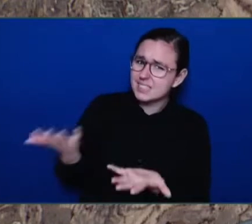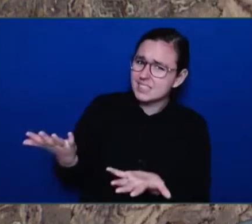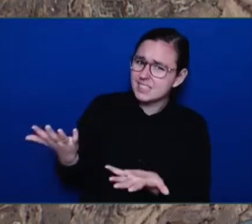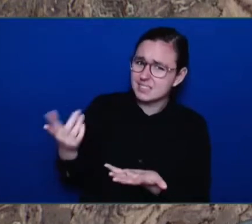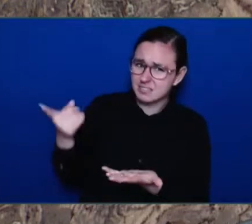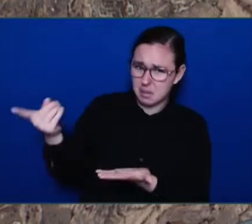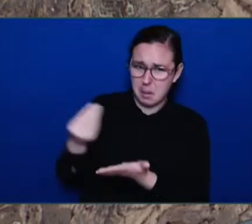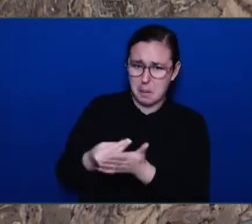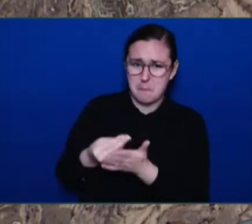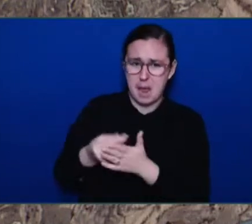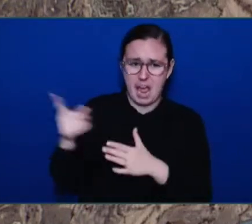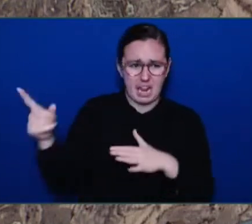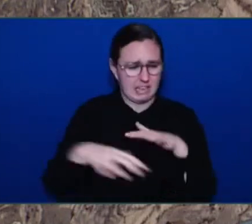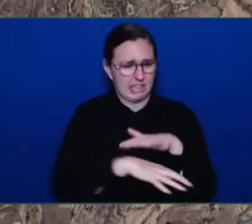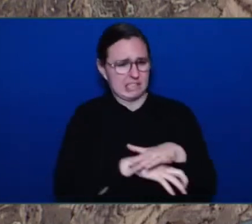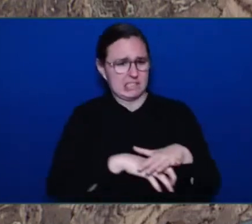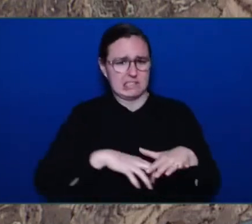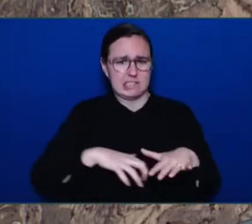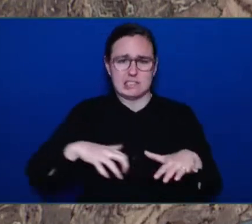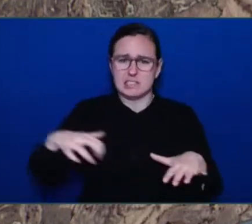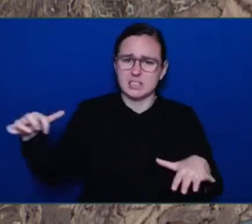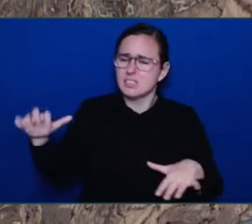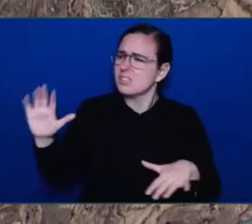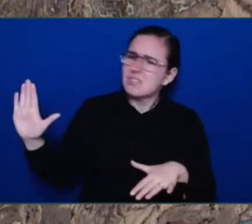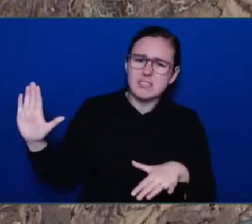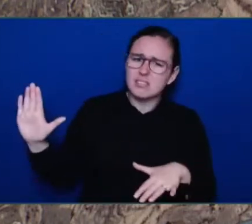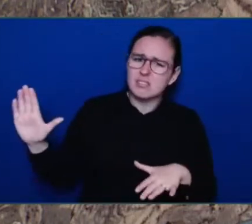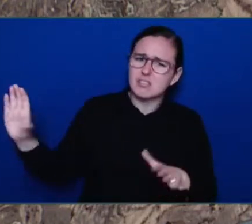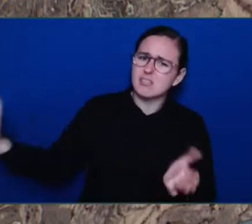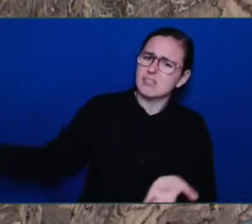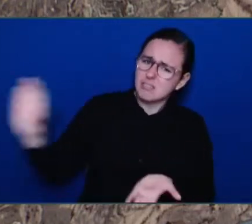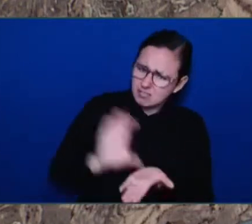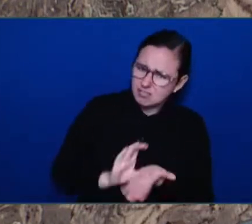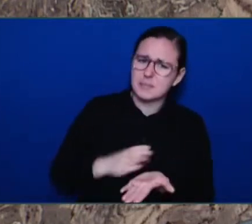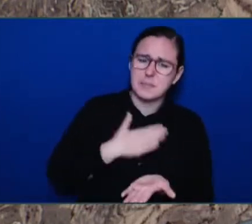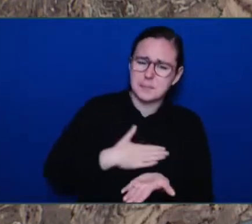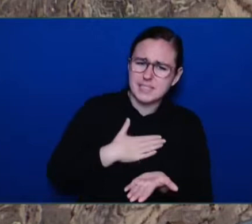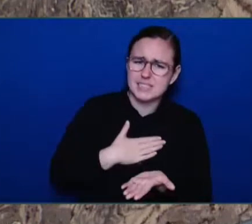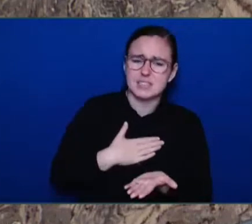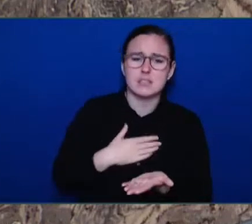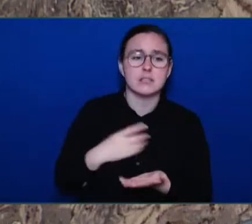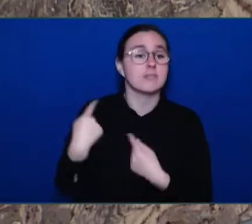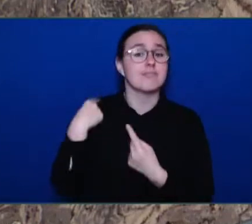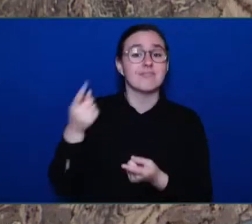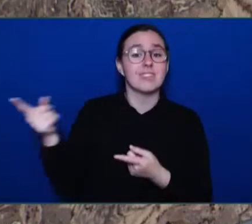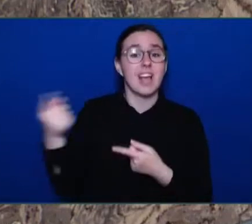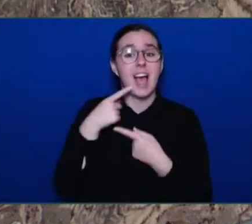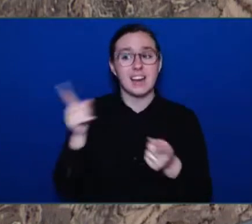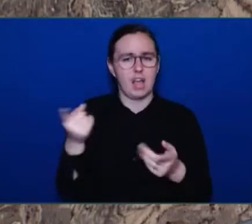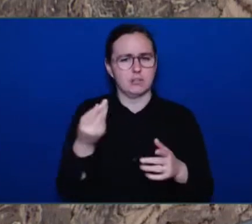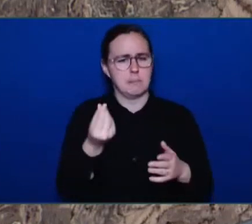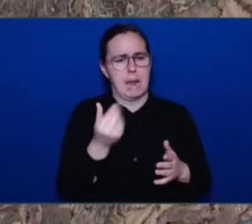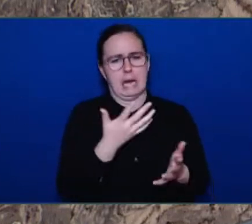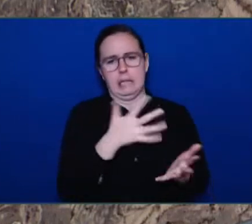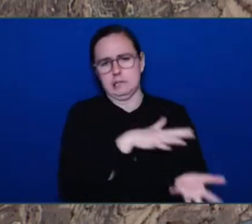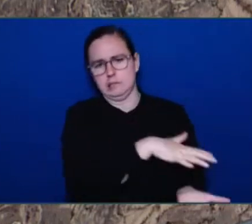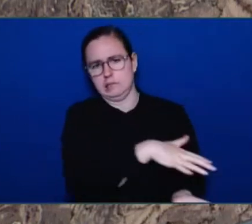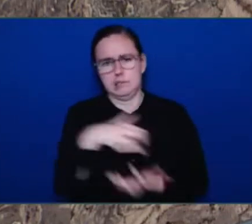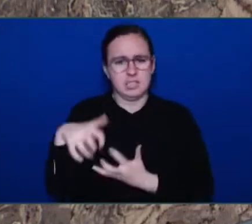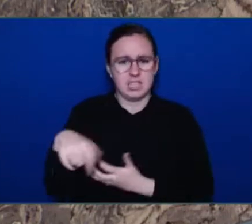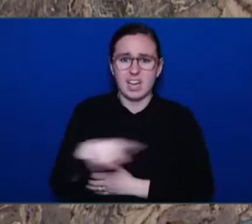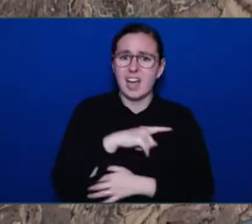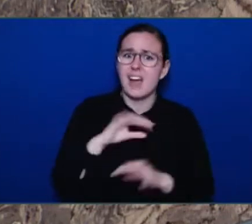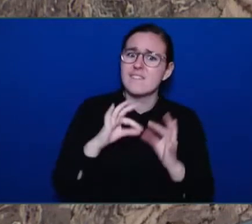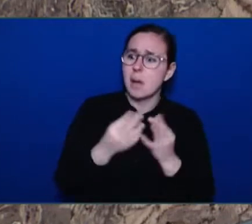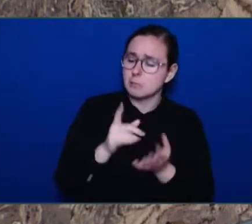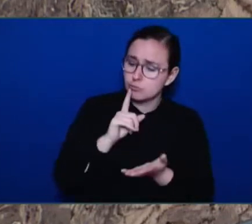announced this clawback, the funding that these families, these children depend on, that these children need. The added strain and the